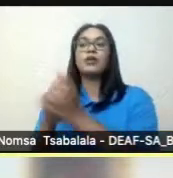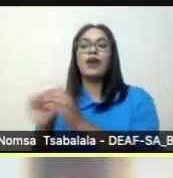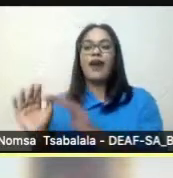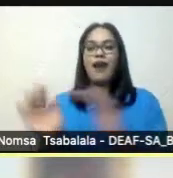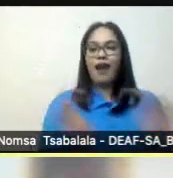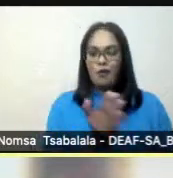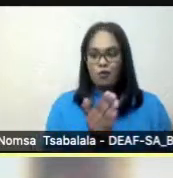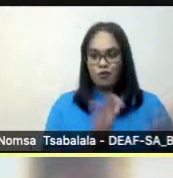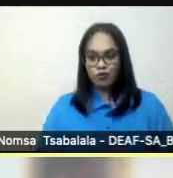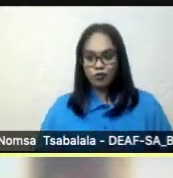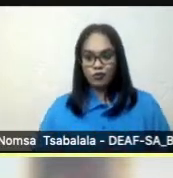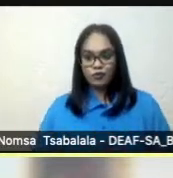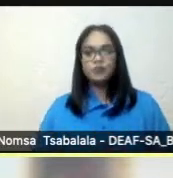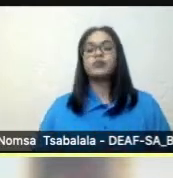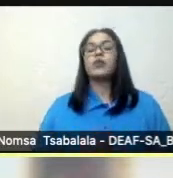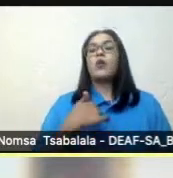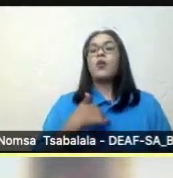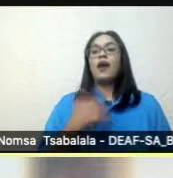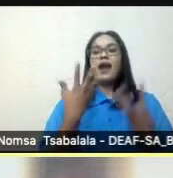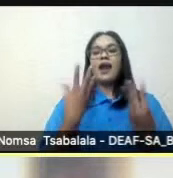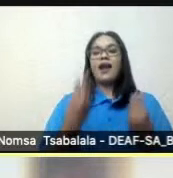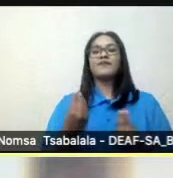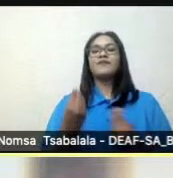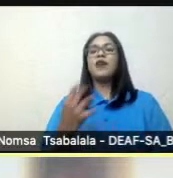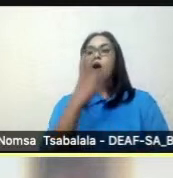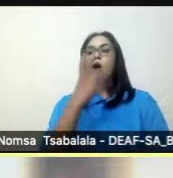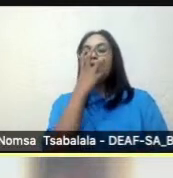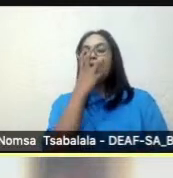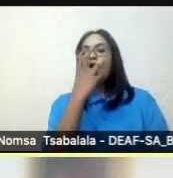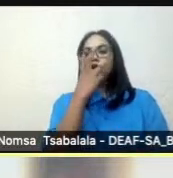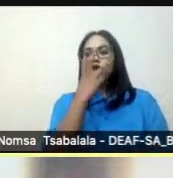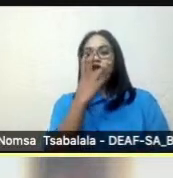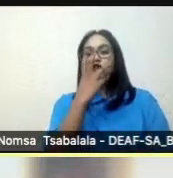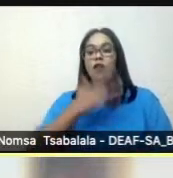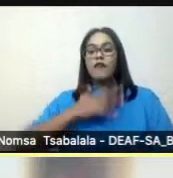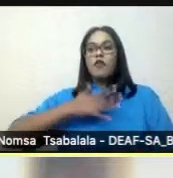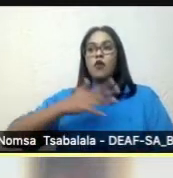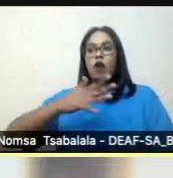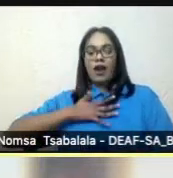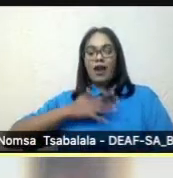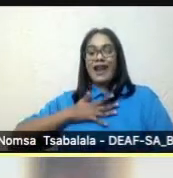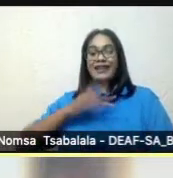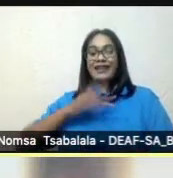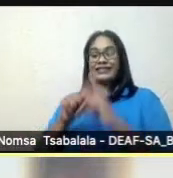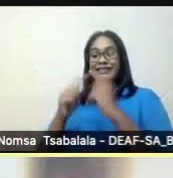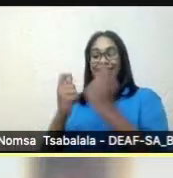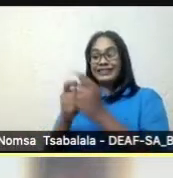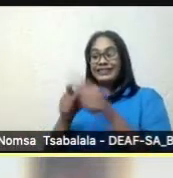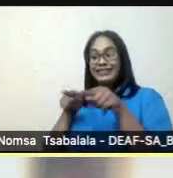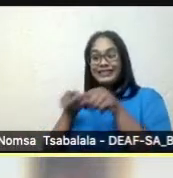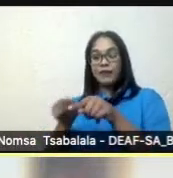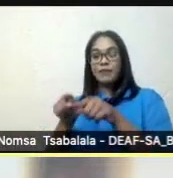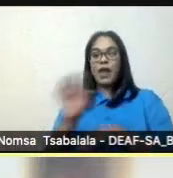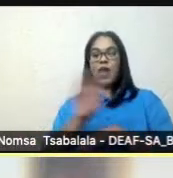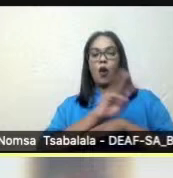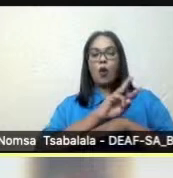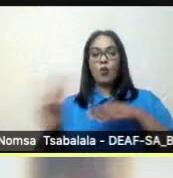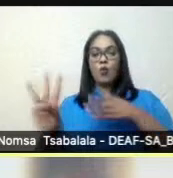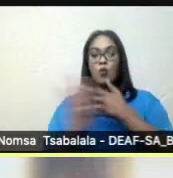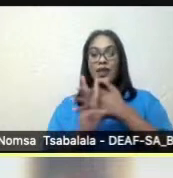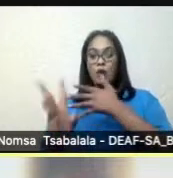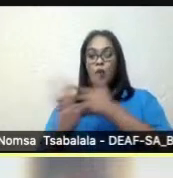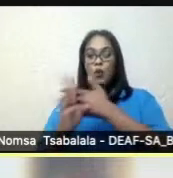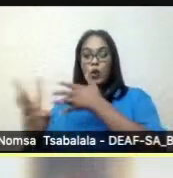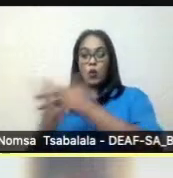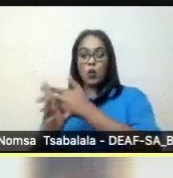There's an oxygen task team that meets every day, every week, and they've also been able to produce a plan. And the